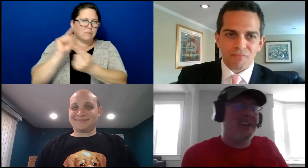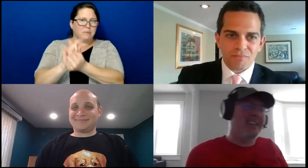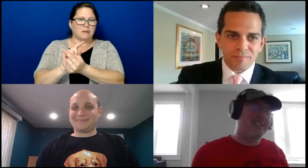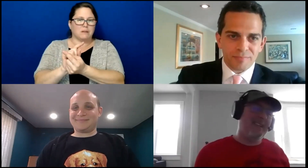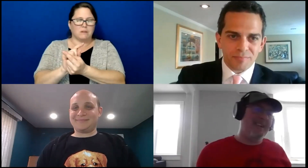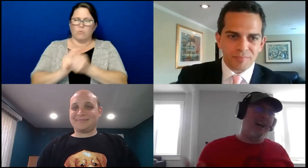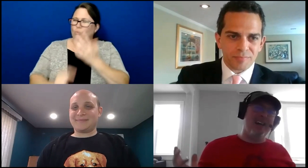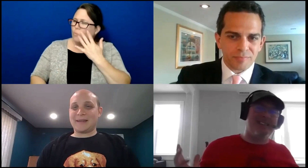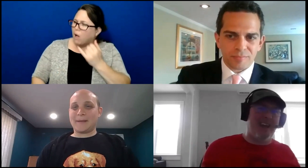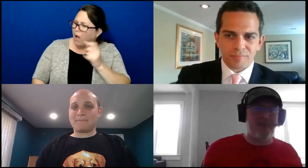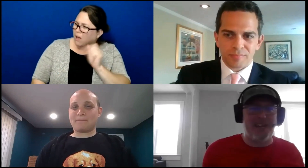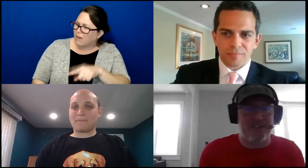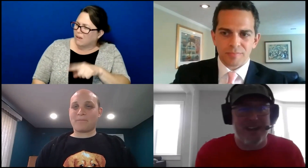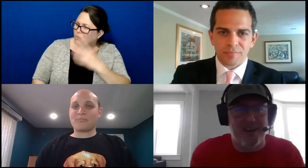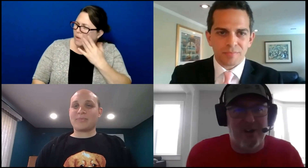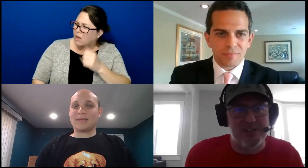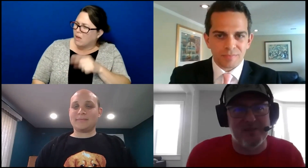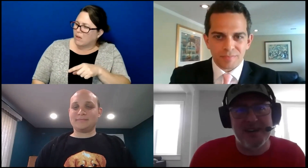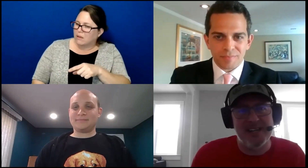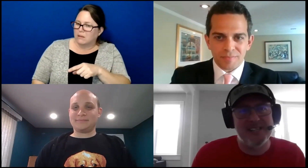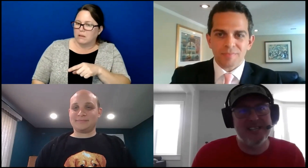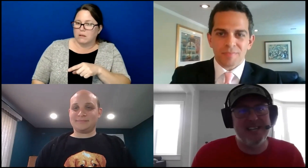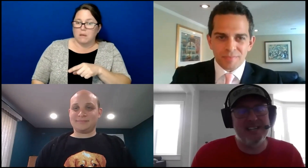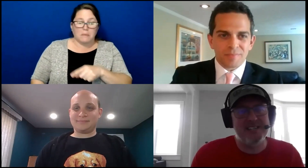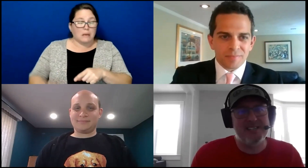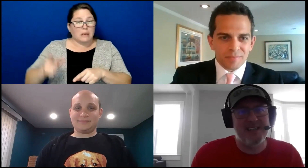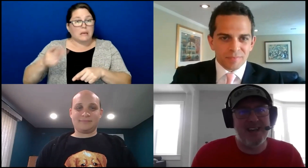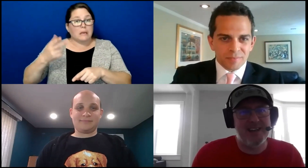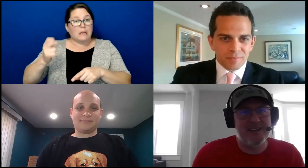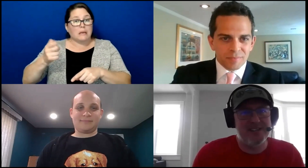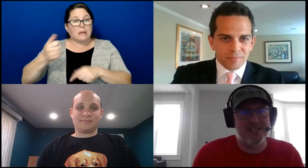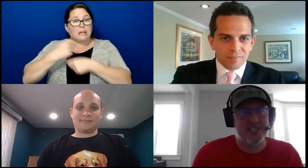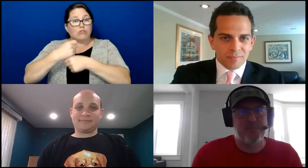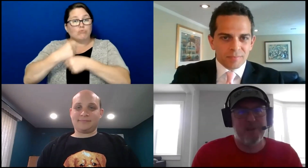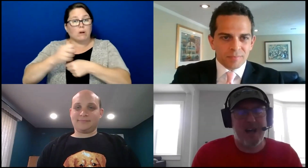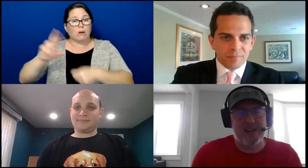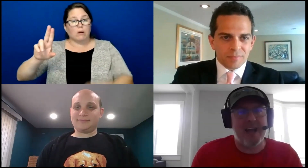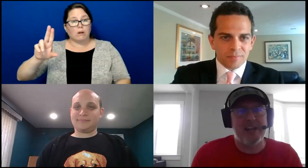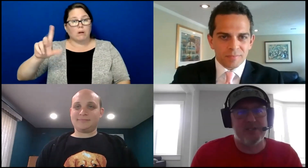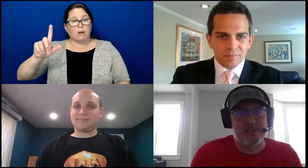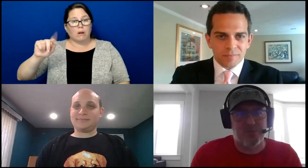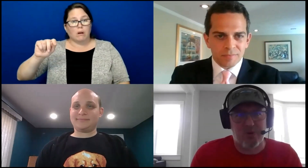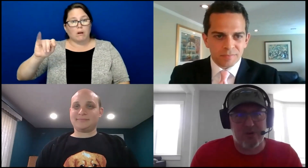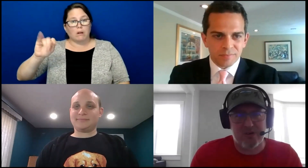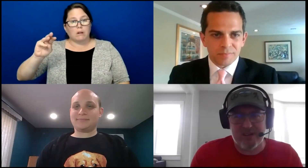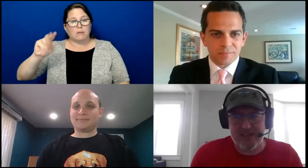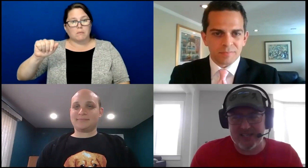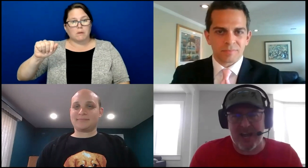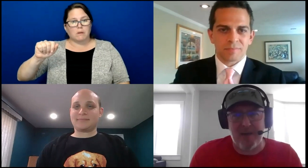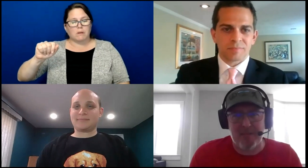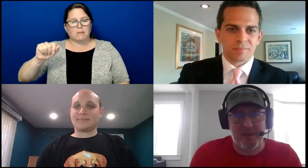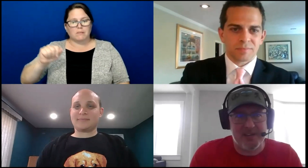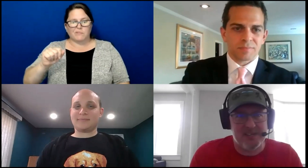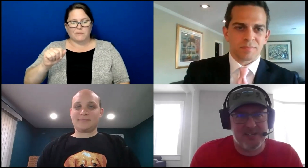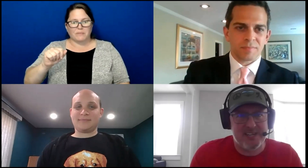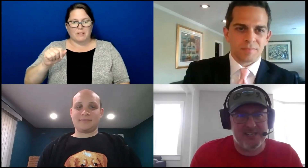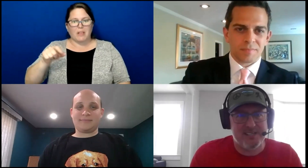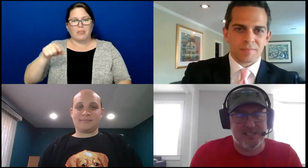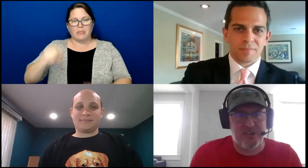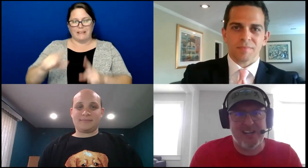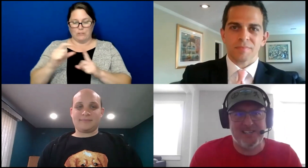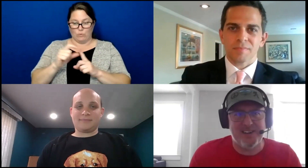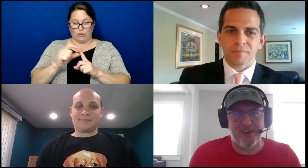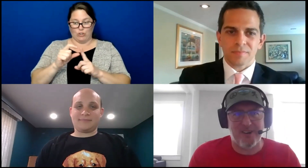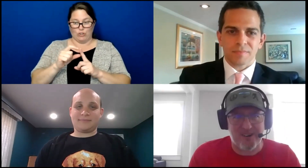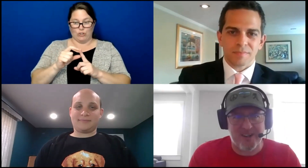So I mean, he created Ultima. He's just this. I use this word as a compliment. He's